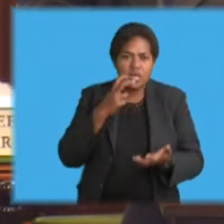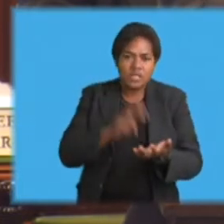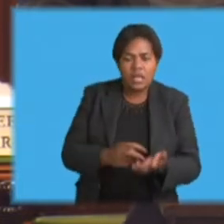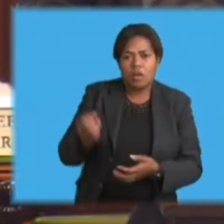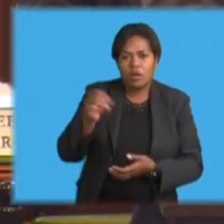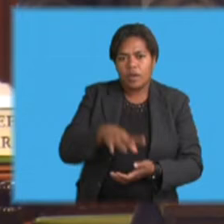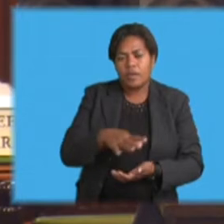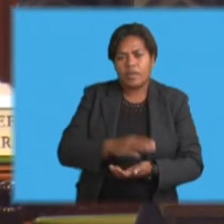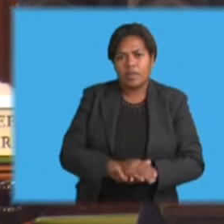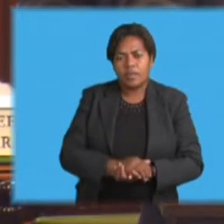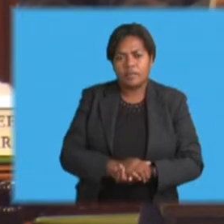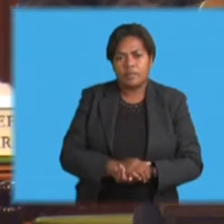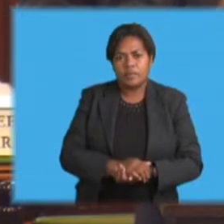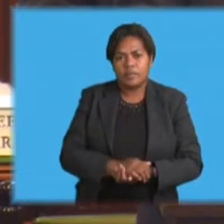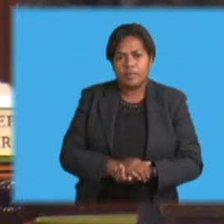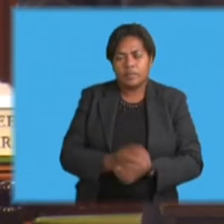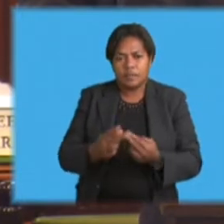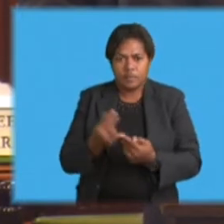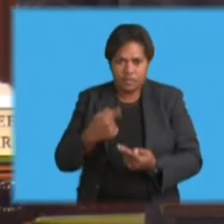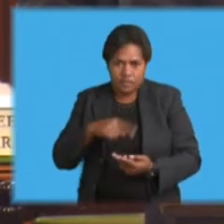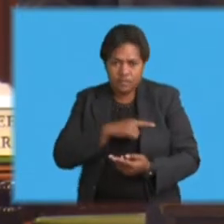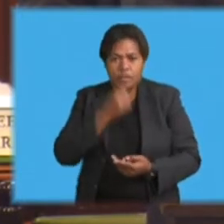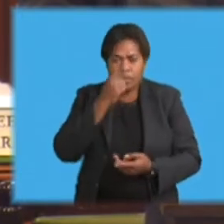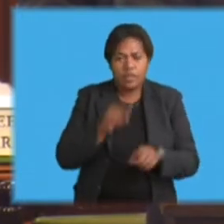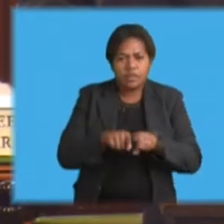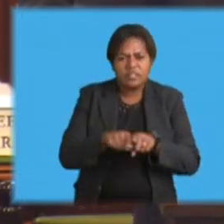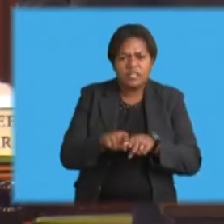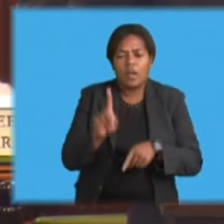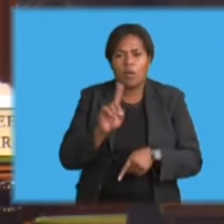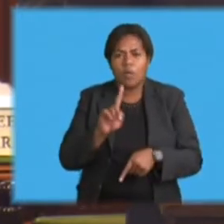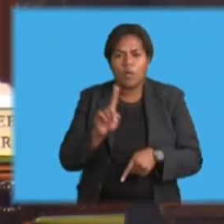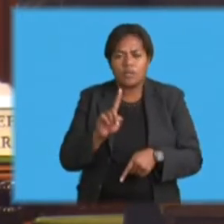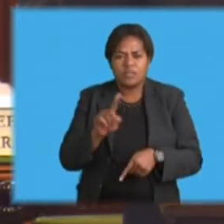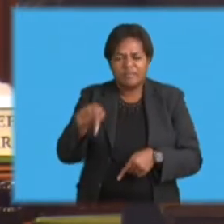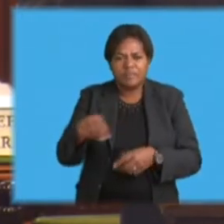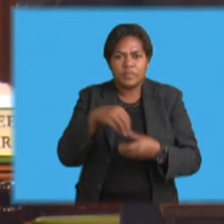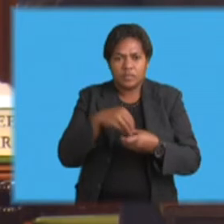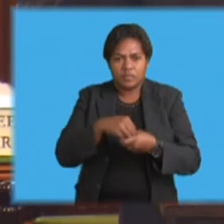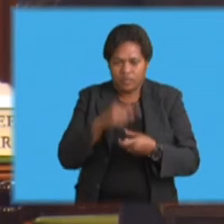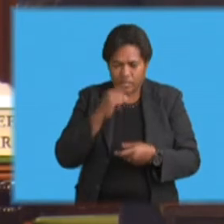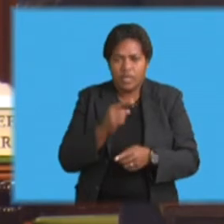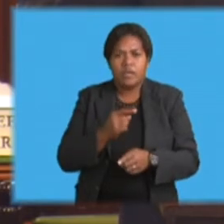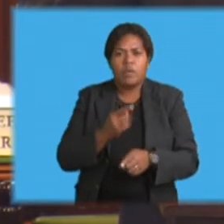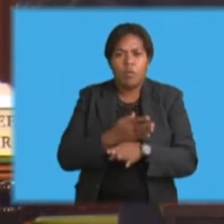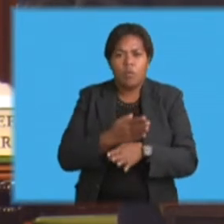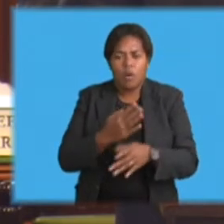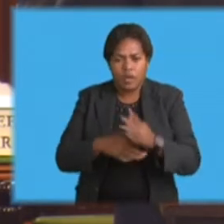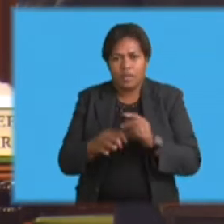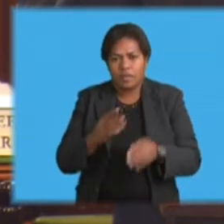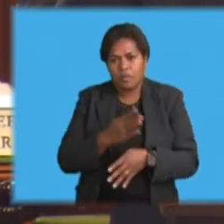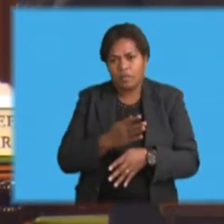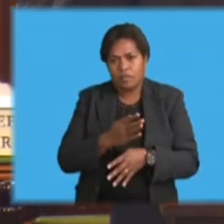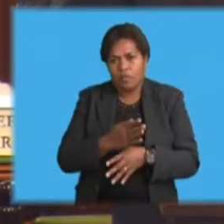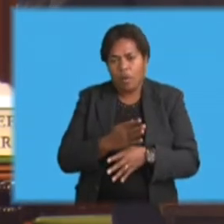6-month attachment in workplaces so they can learn what it is to actually work in a workplace. Once we have these